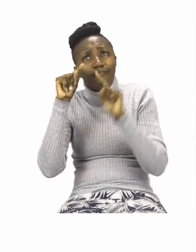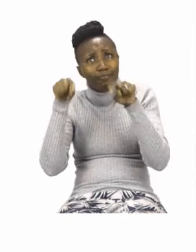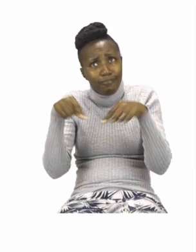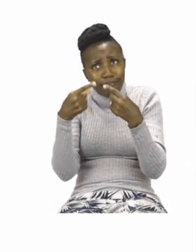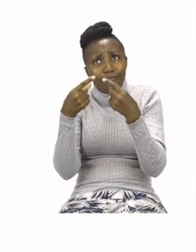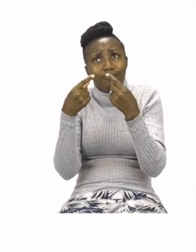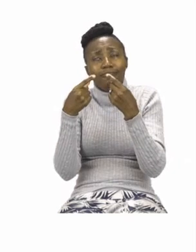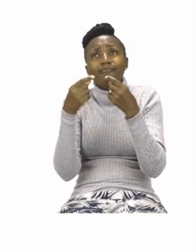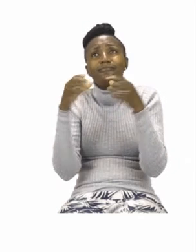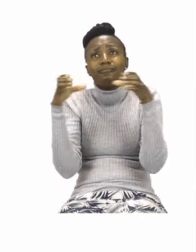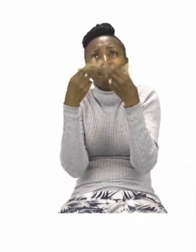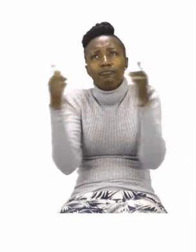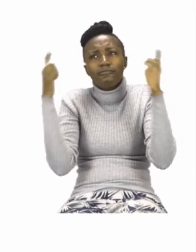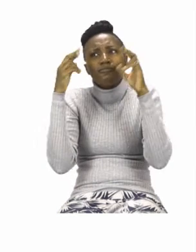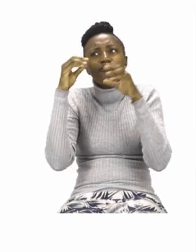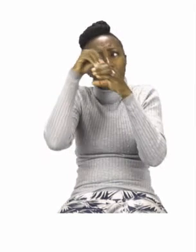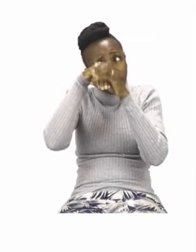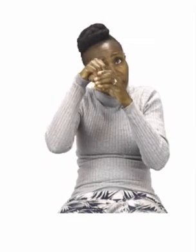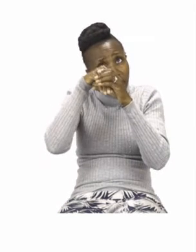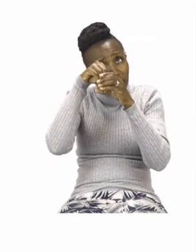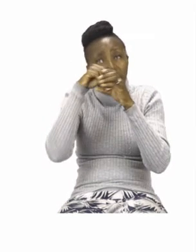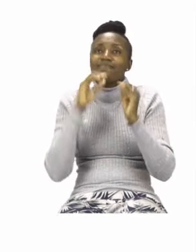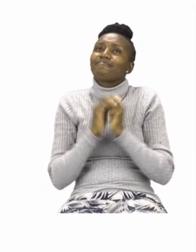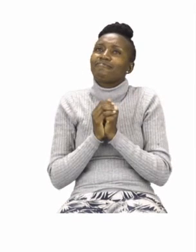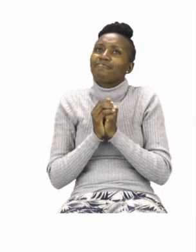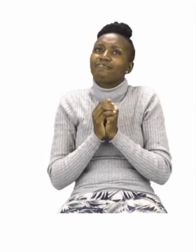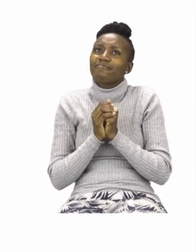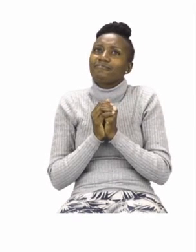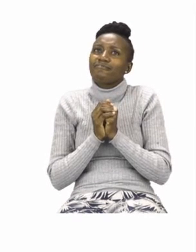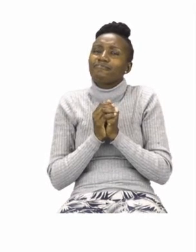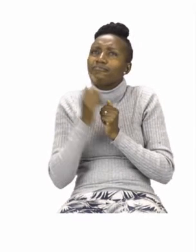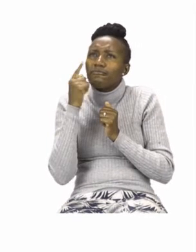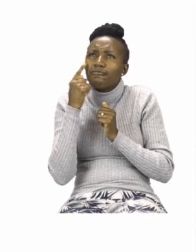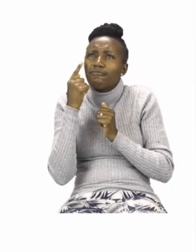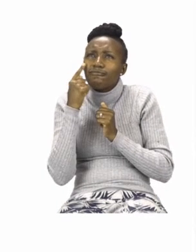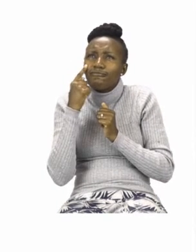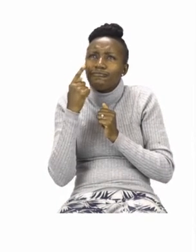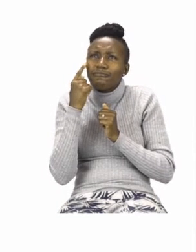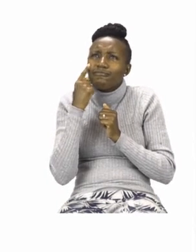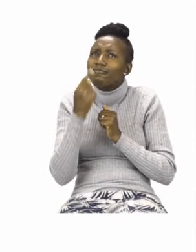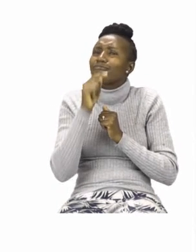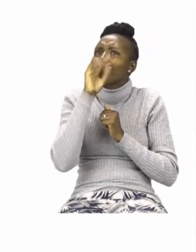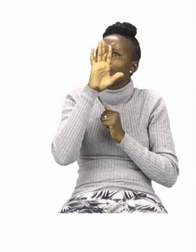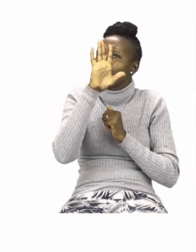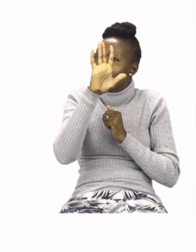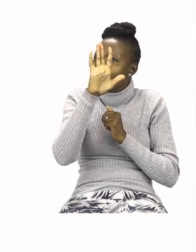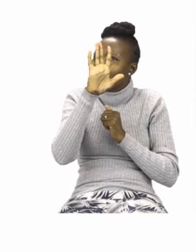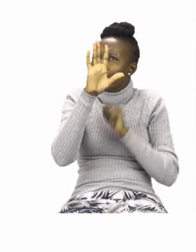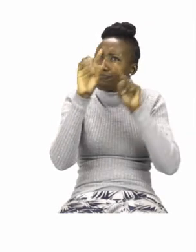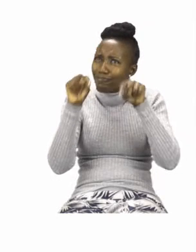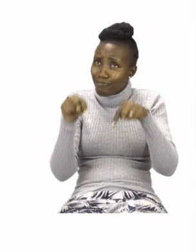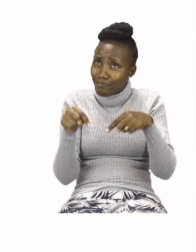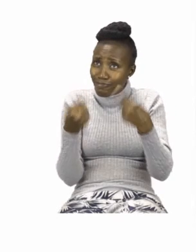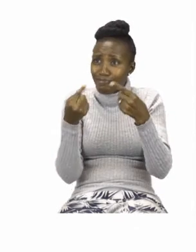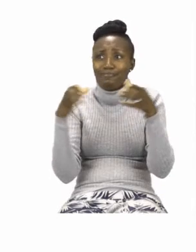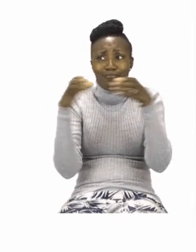objects. So, on your page, you can see that there are 5 different things that you can find